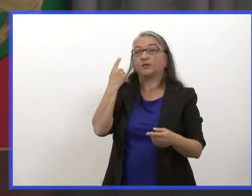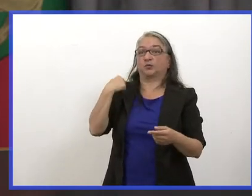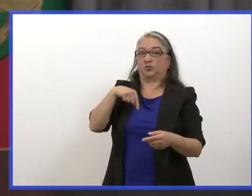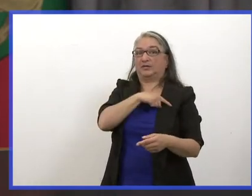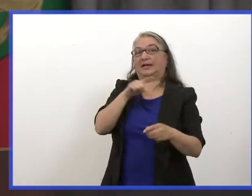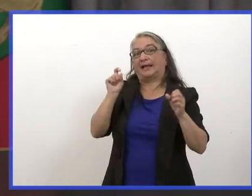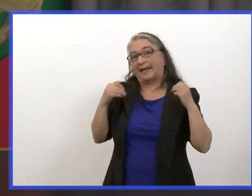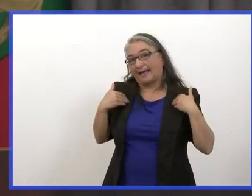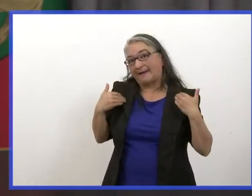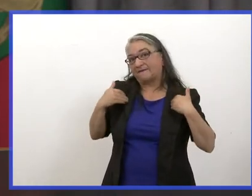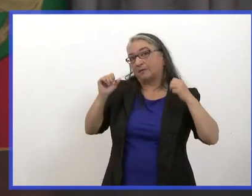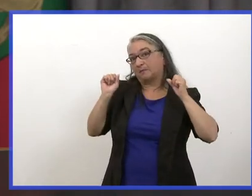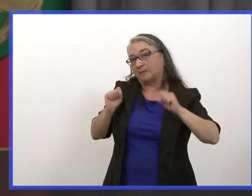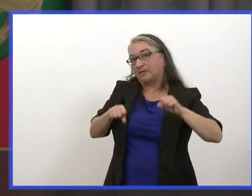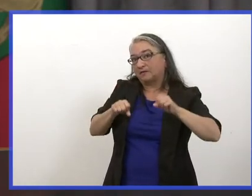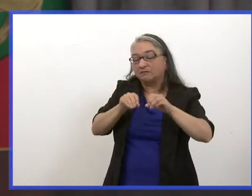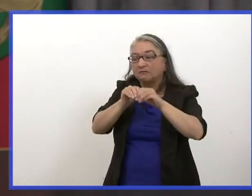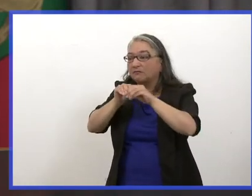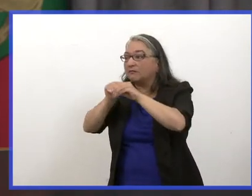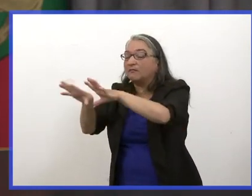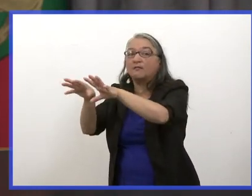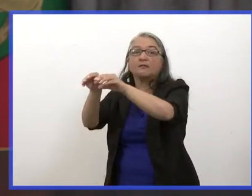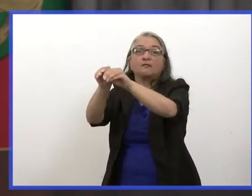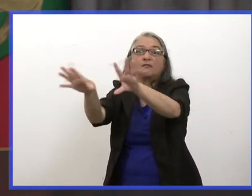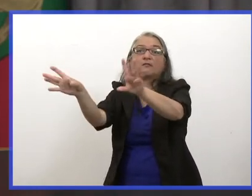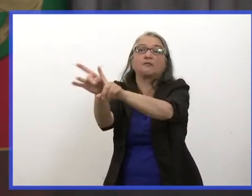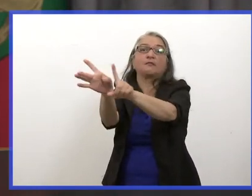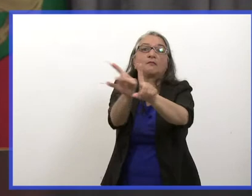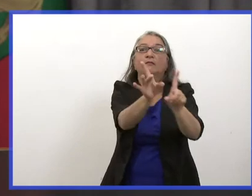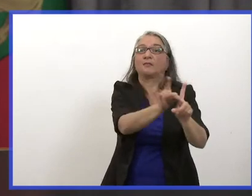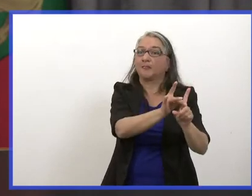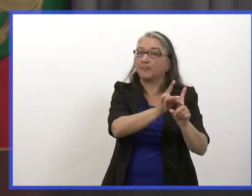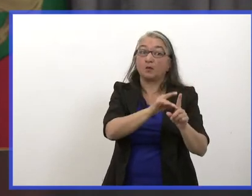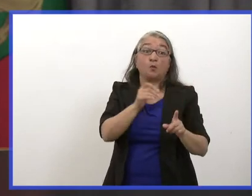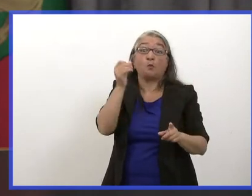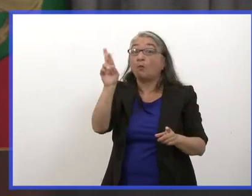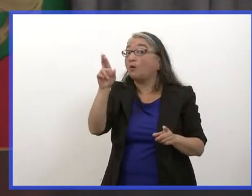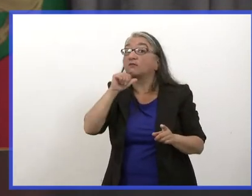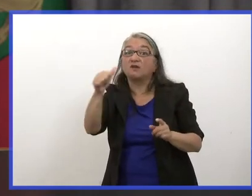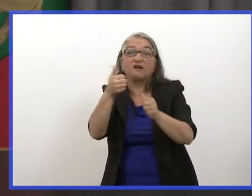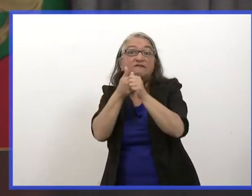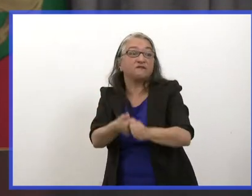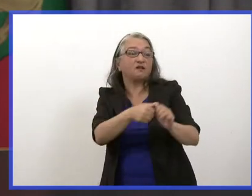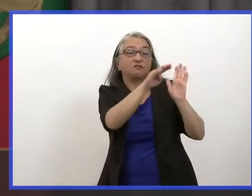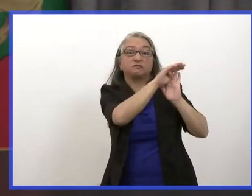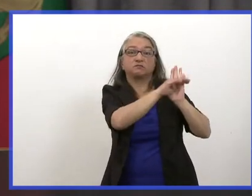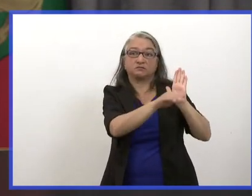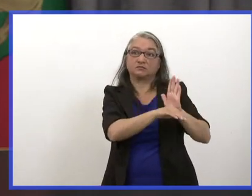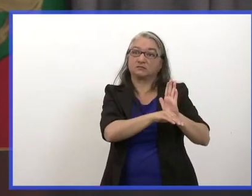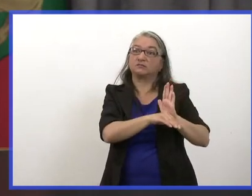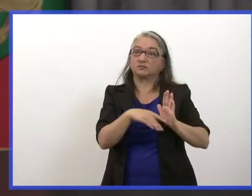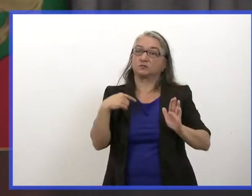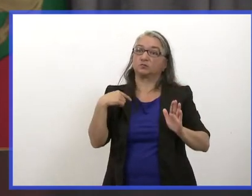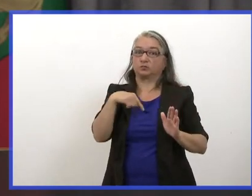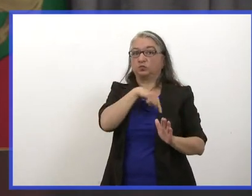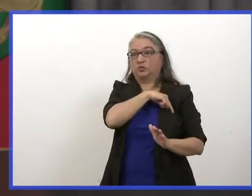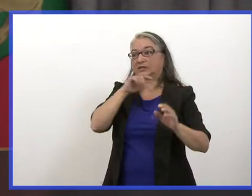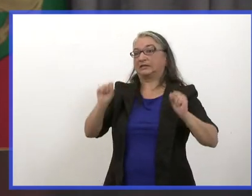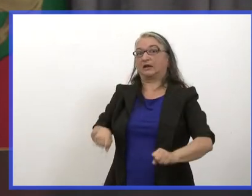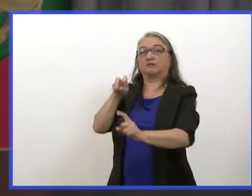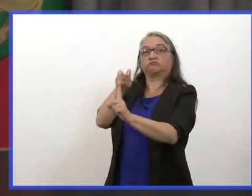to close businesses on a targeted basis where we're seeing transmission occur. And so we